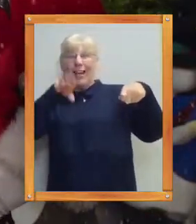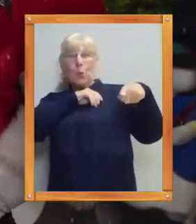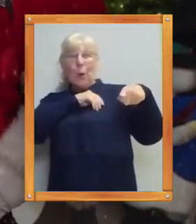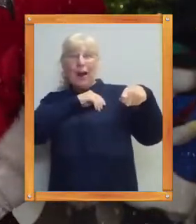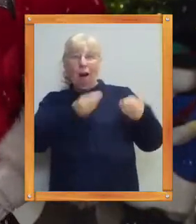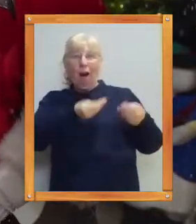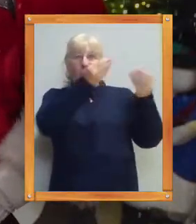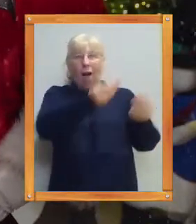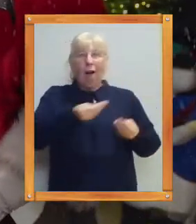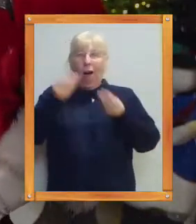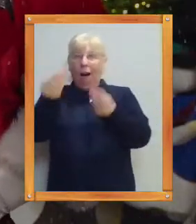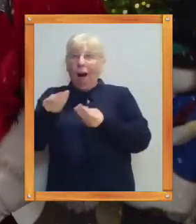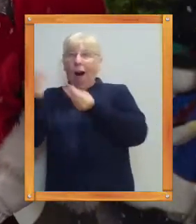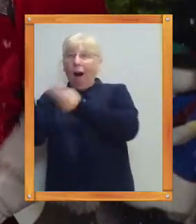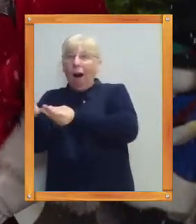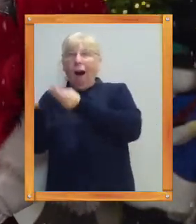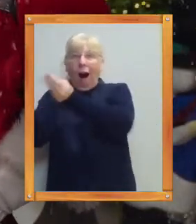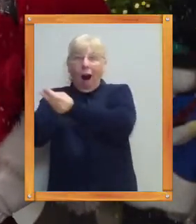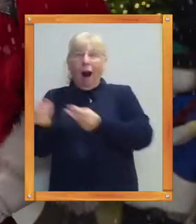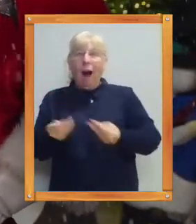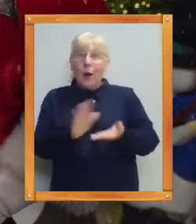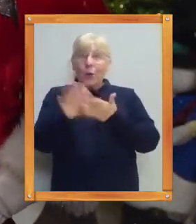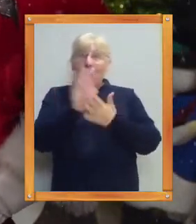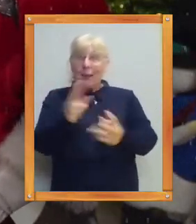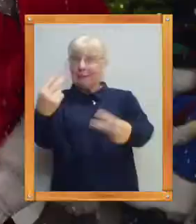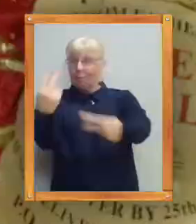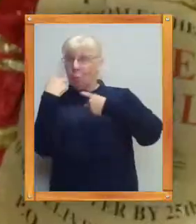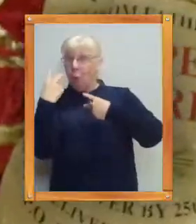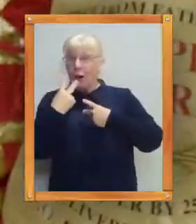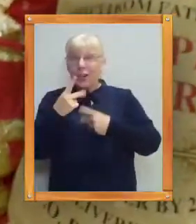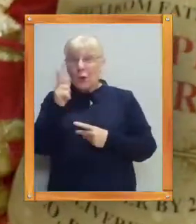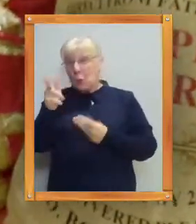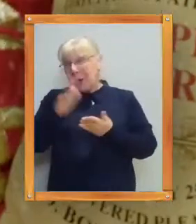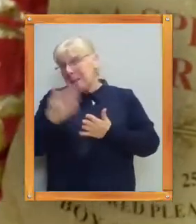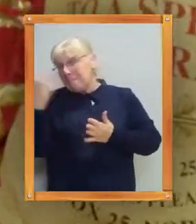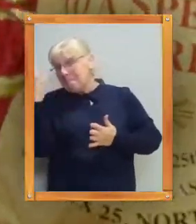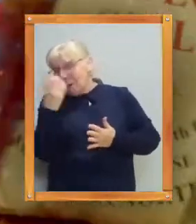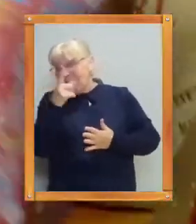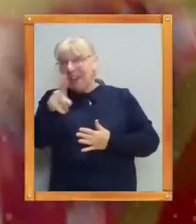minutes as I could be knocking on your door to deliver the prize.